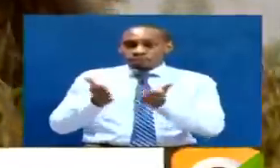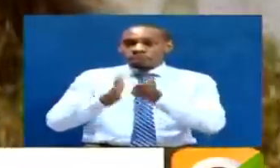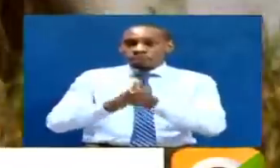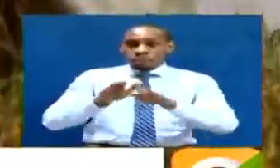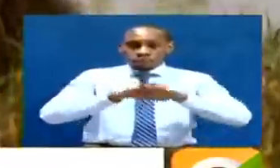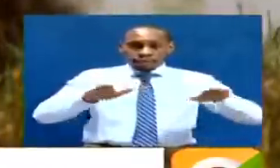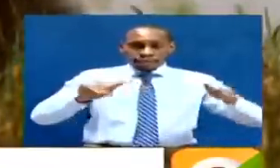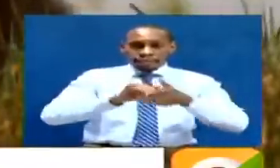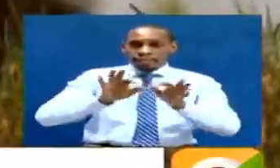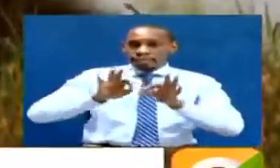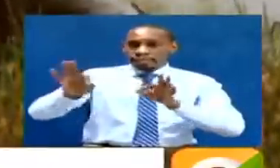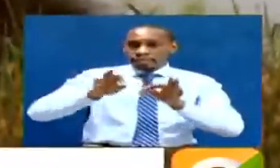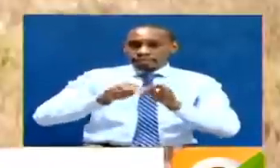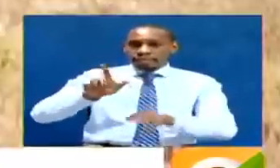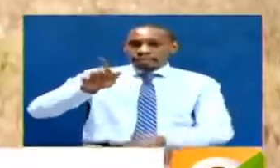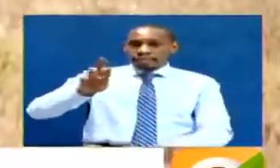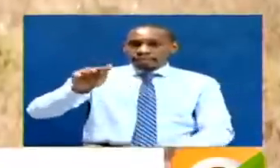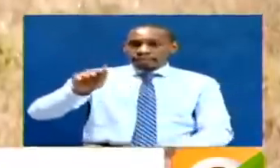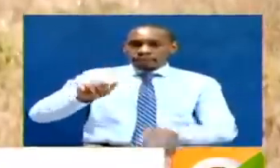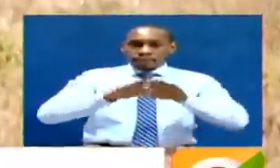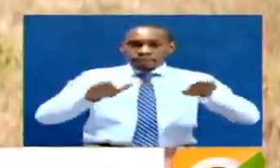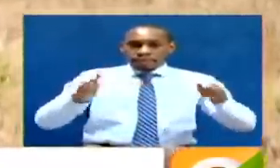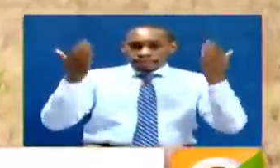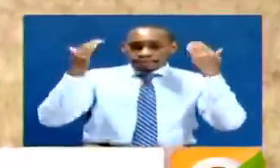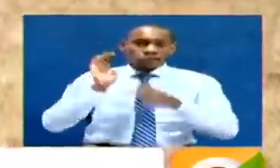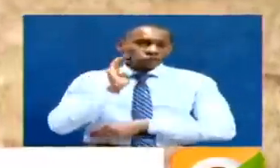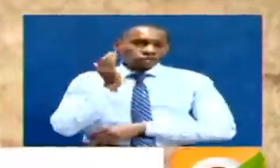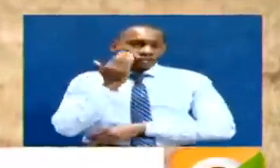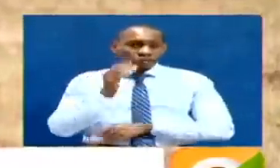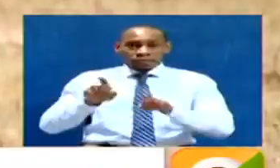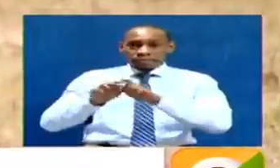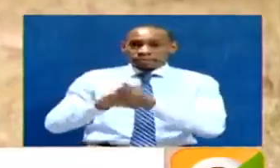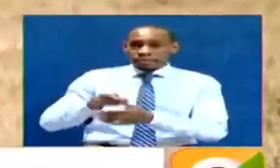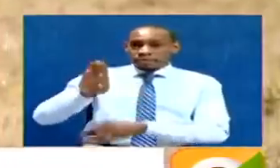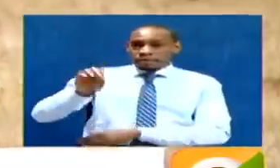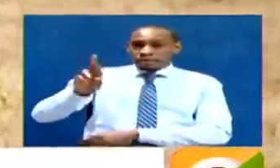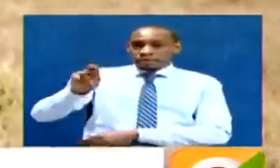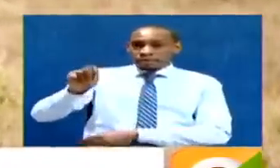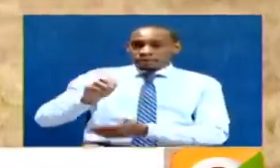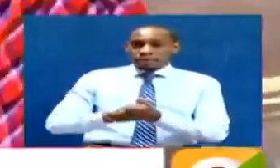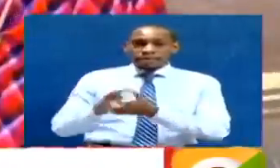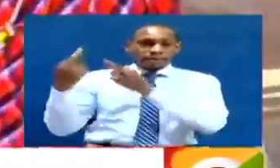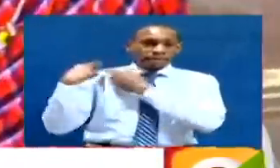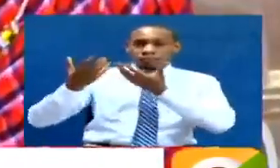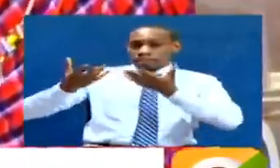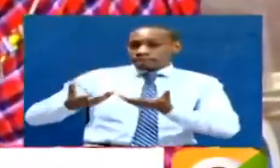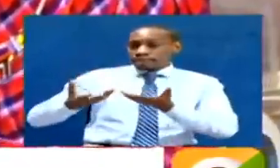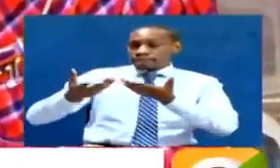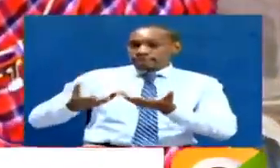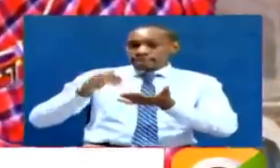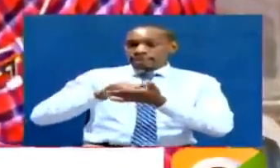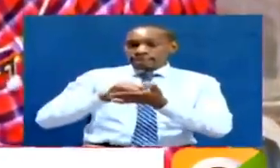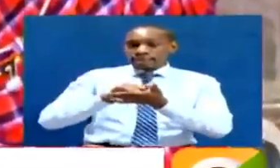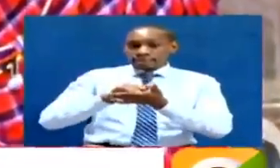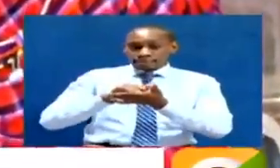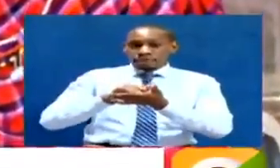conservancy, which stretches the Lewa landscape in Meru and Isiolo, as well as Borana. It is a heavy task, one which his